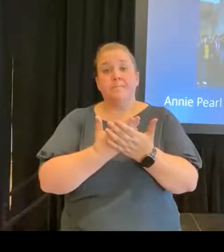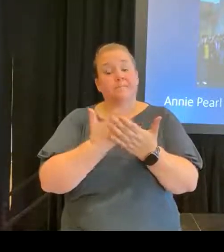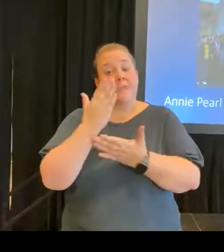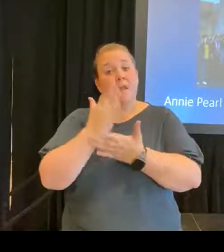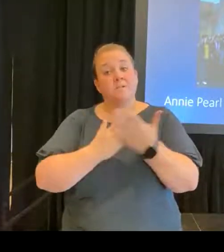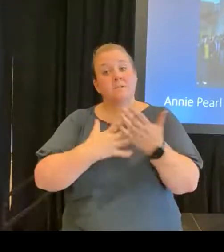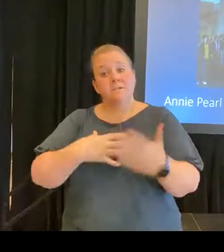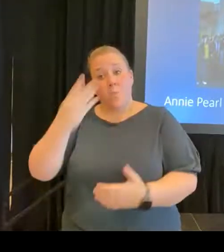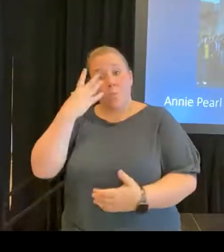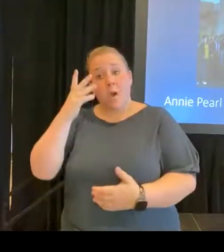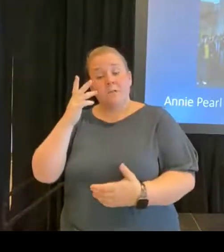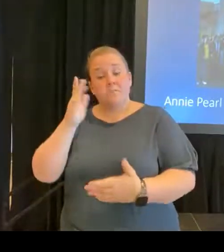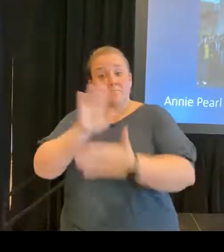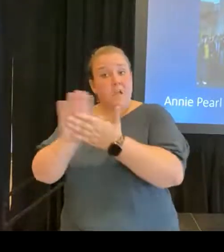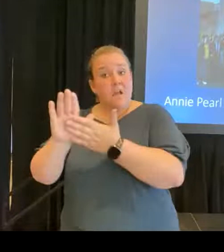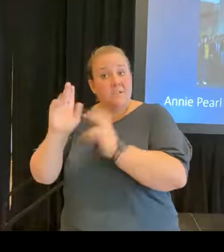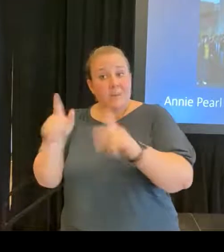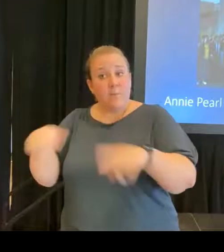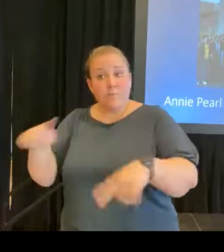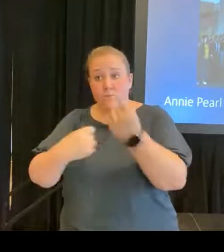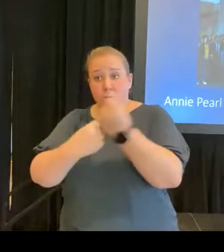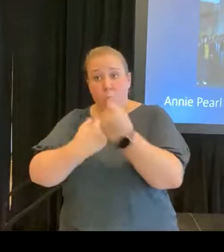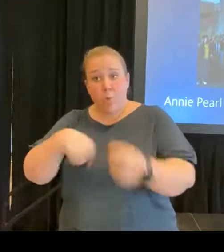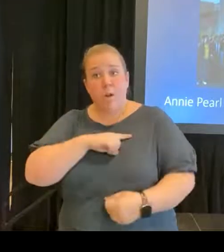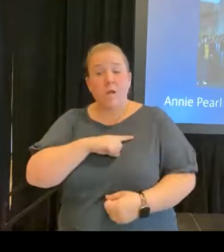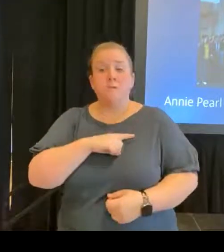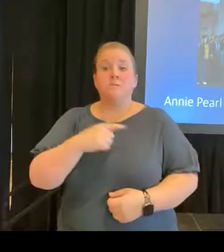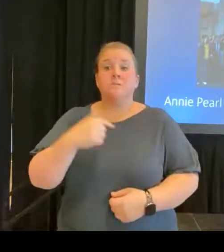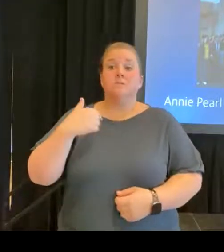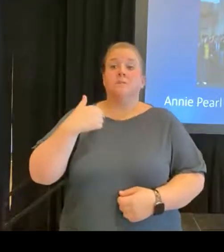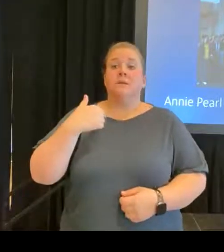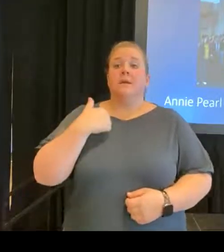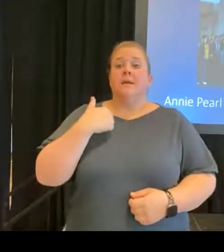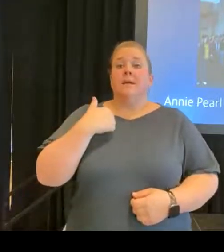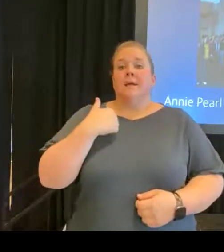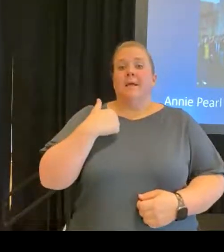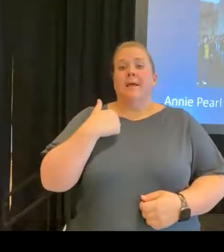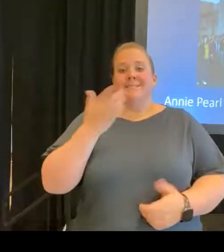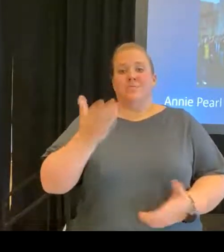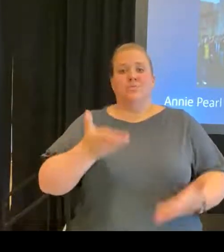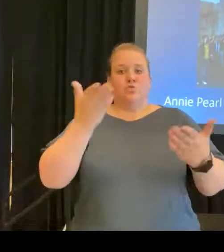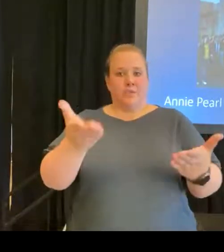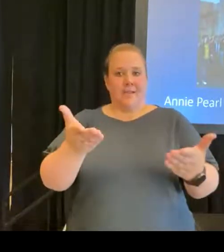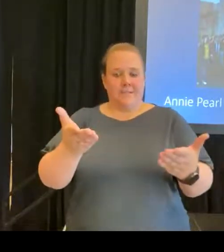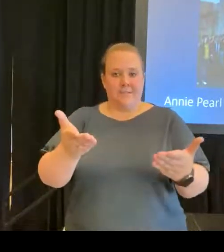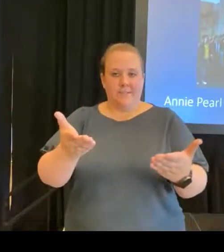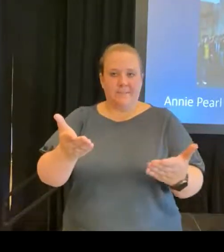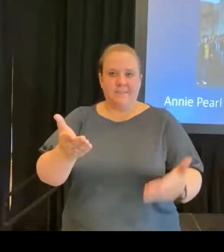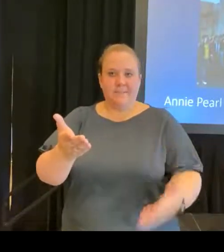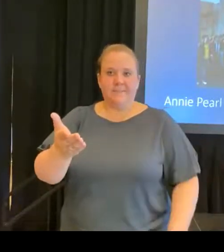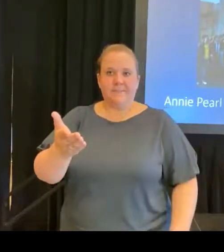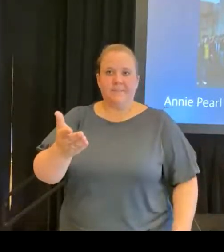there are some white people who support us. And I suggested,